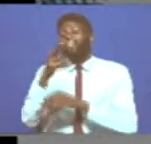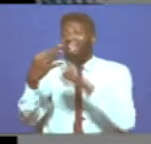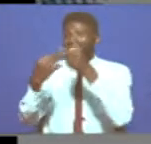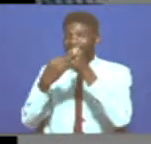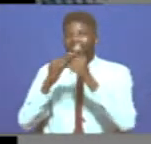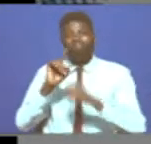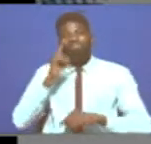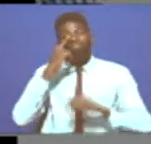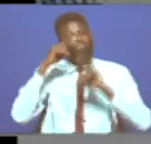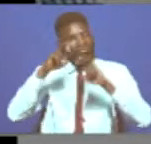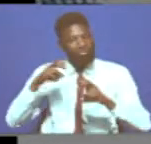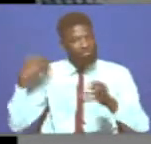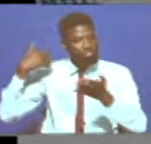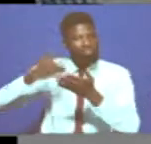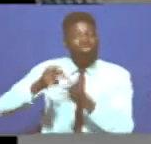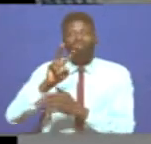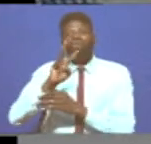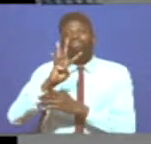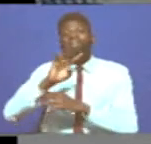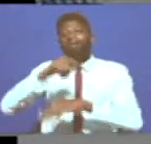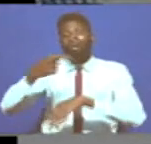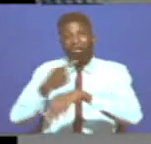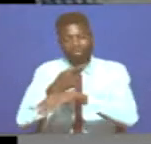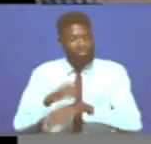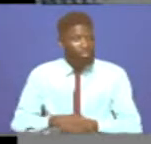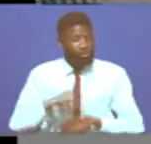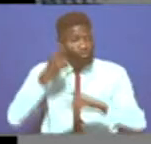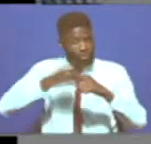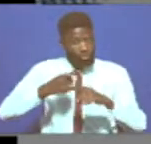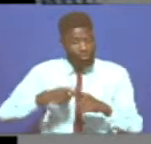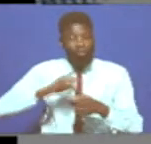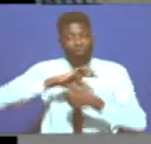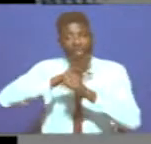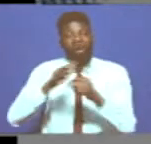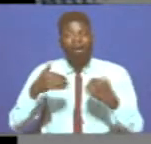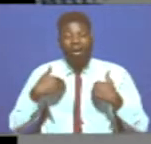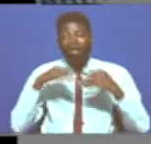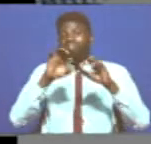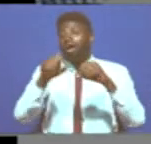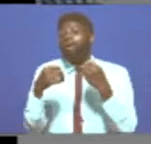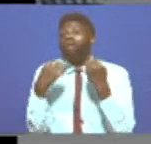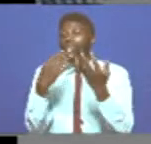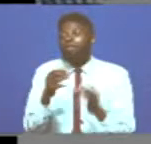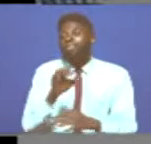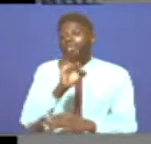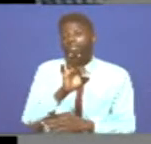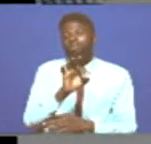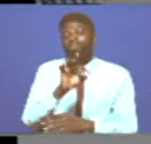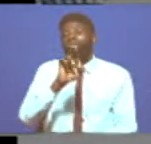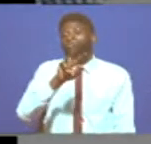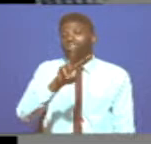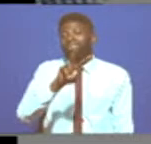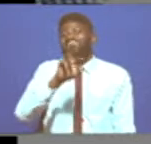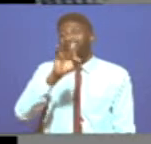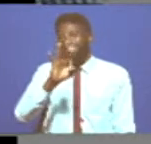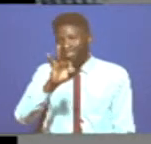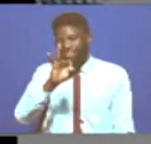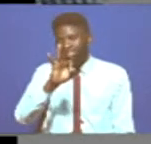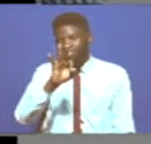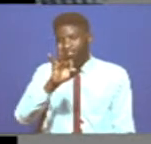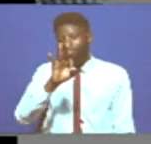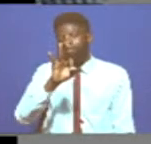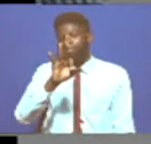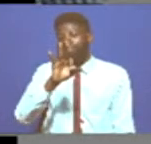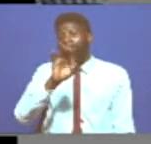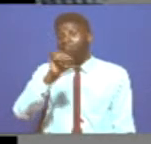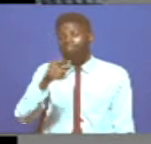last 24 hours. The total confirmed positive cases now stand at 323, and 57 out